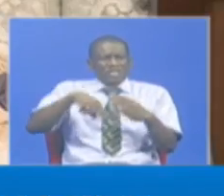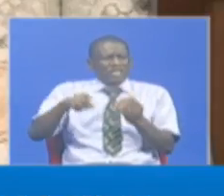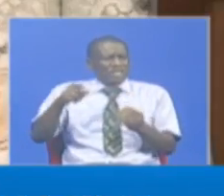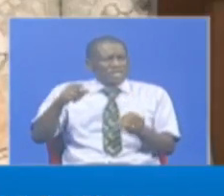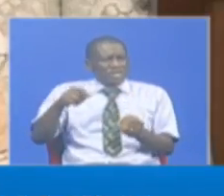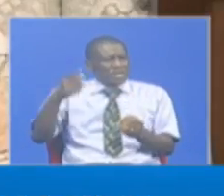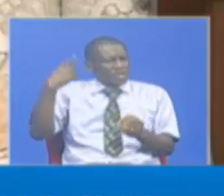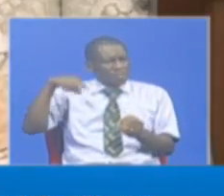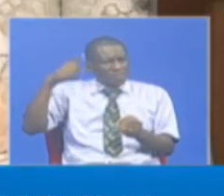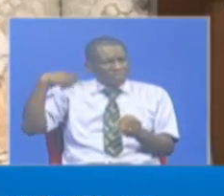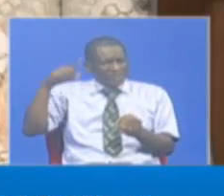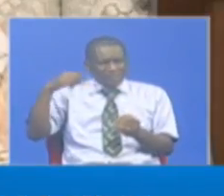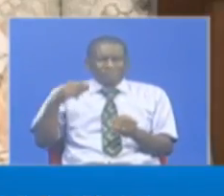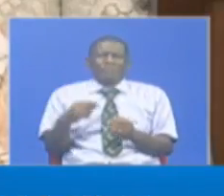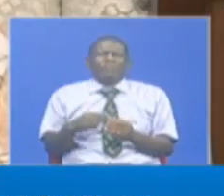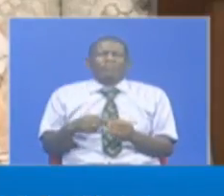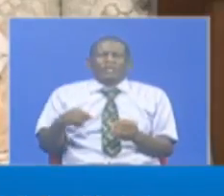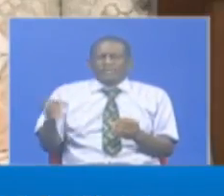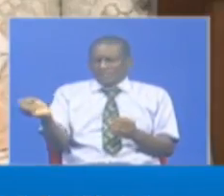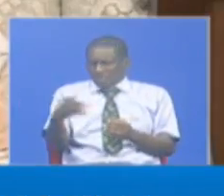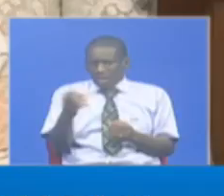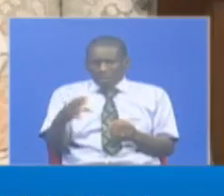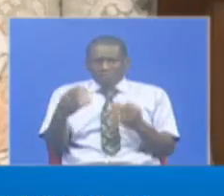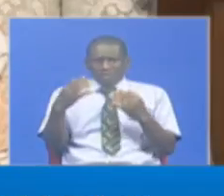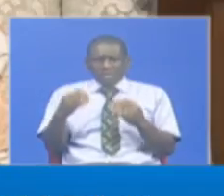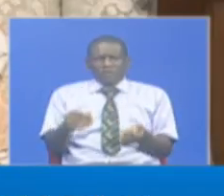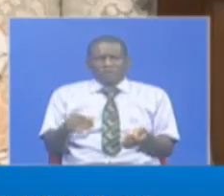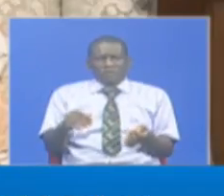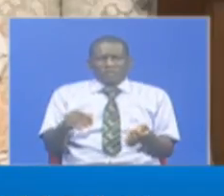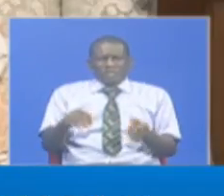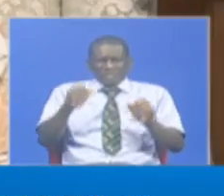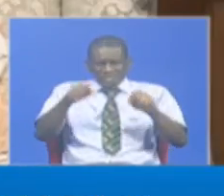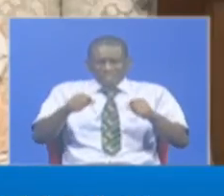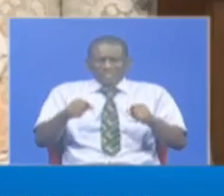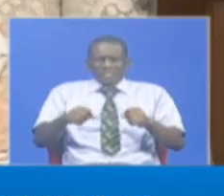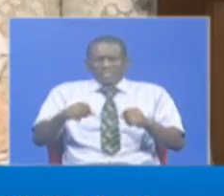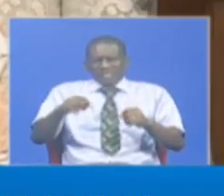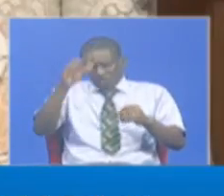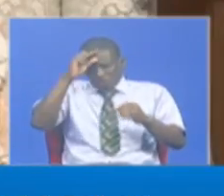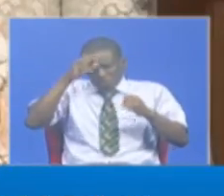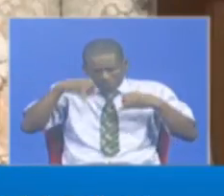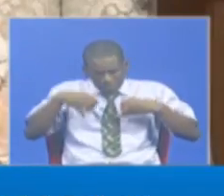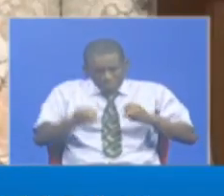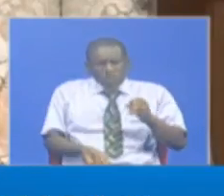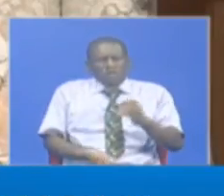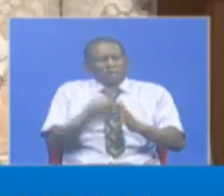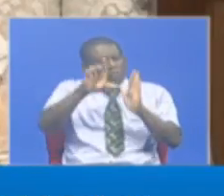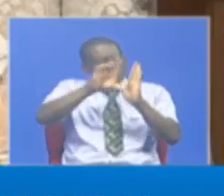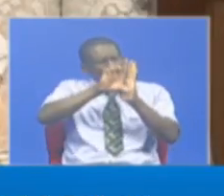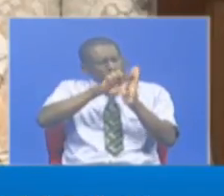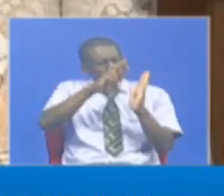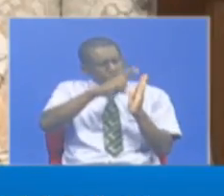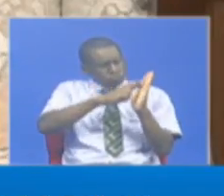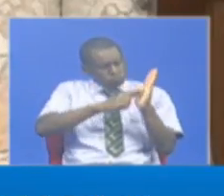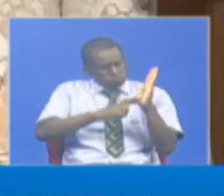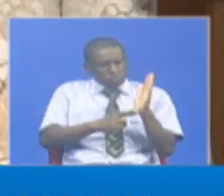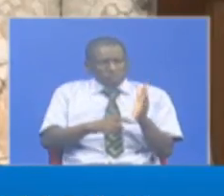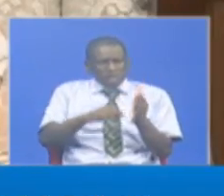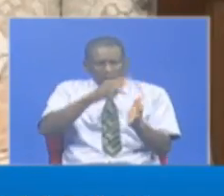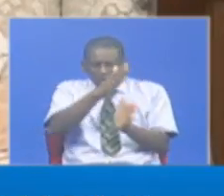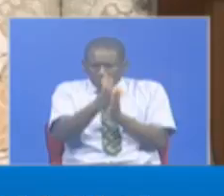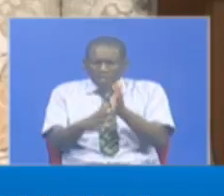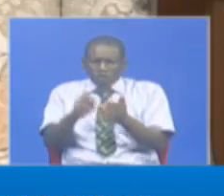at Mathare. Mm-hmm. The government, much as we are trying to have laws and structures so that you keep law and